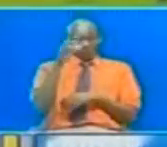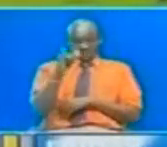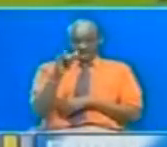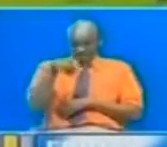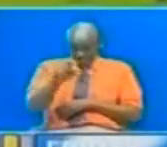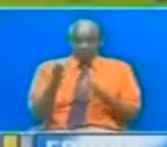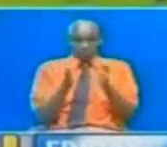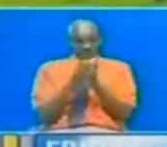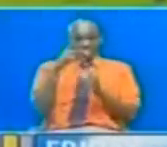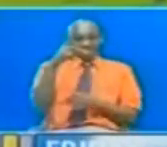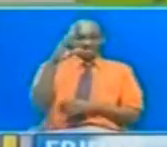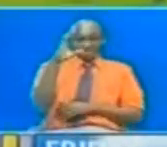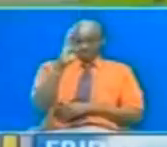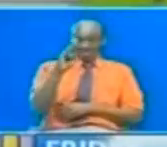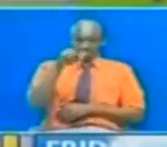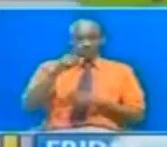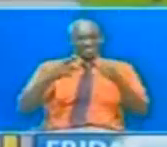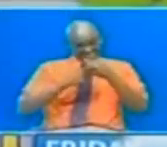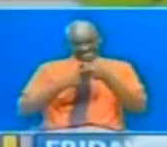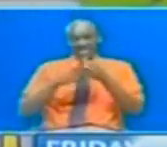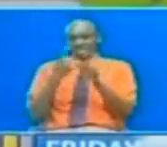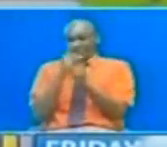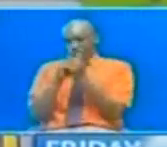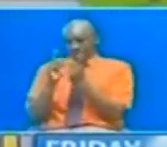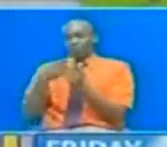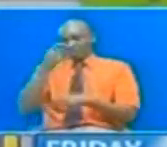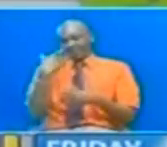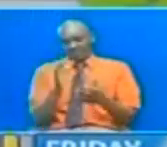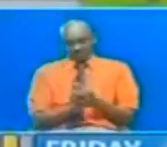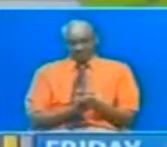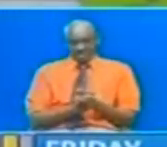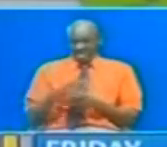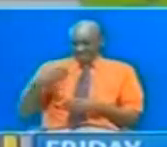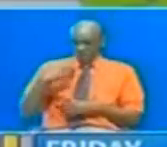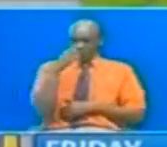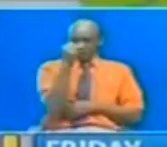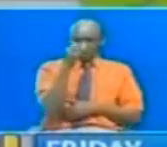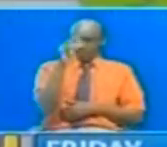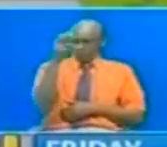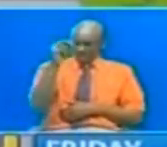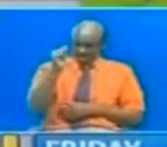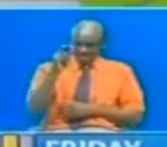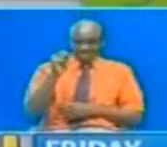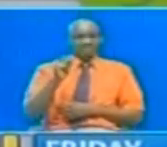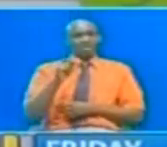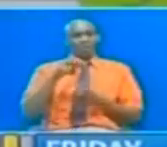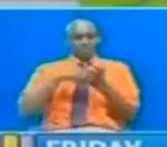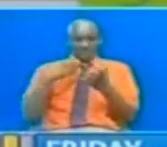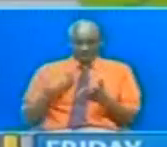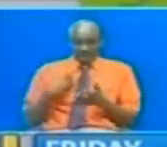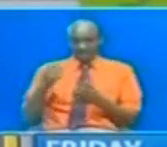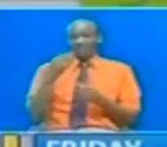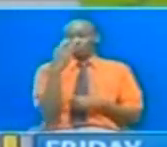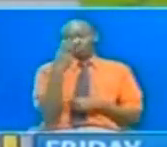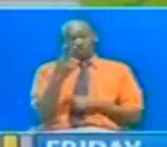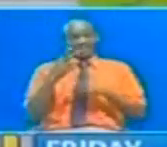KCB have all won their 6 matches. But with only 5 bonus points, the Wanyores are placed second with 29